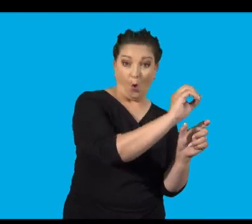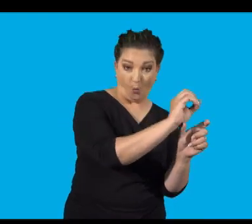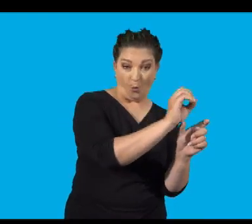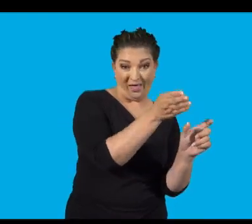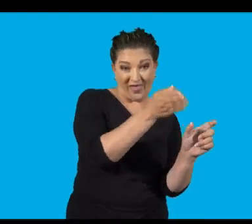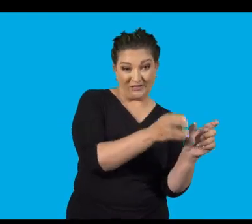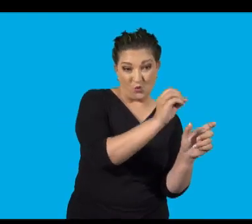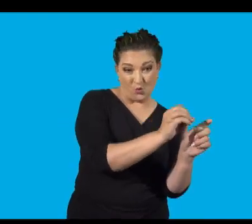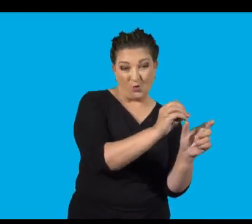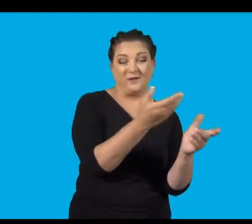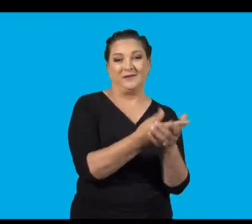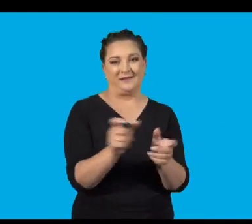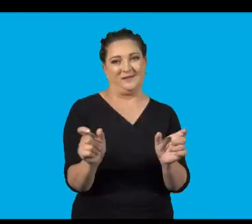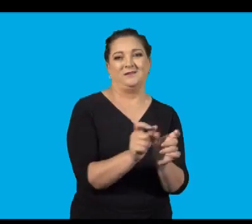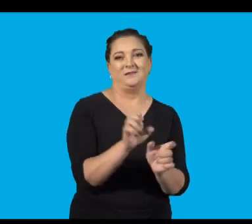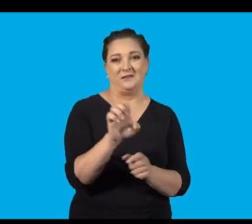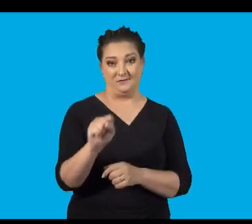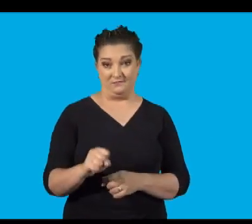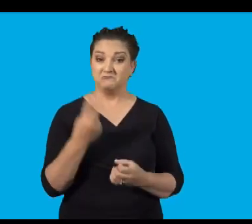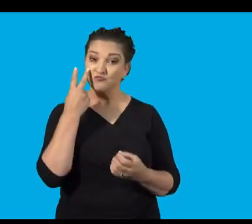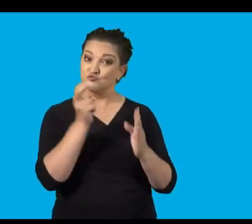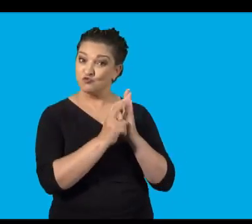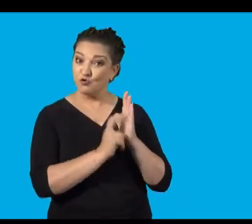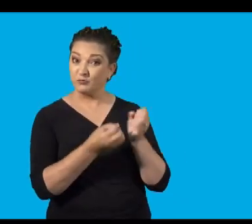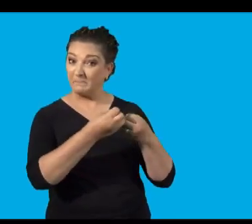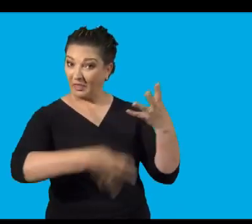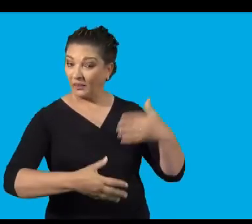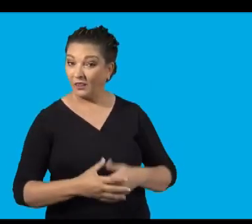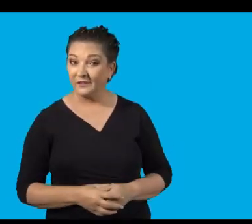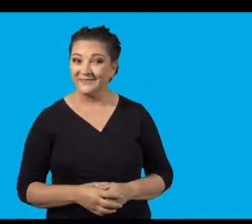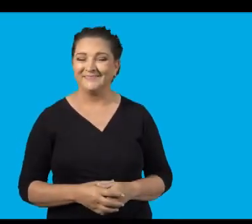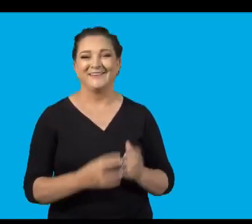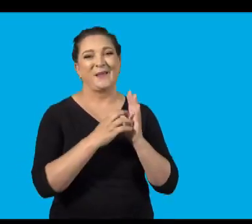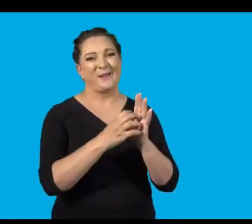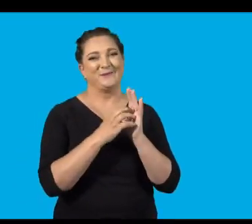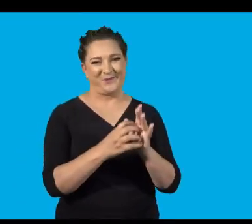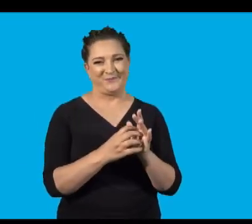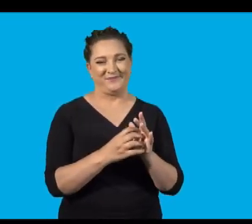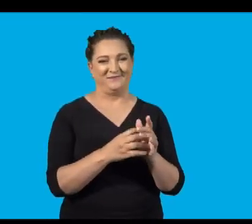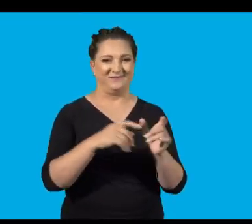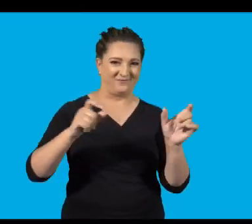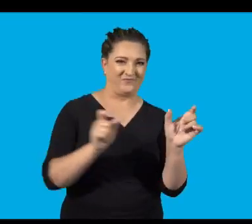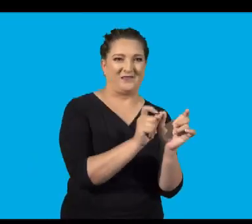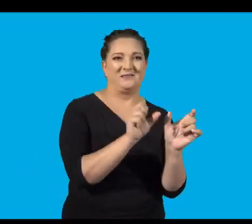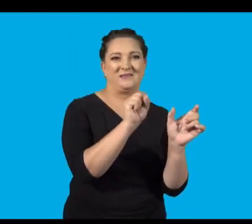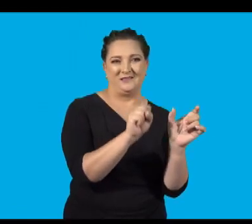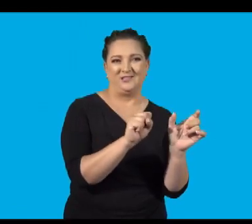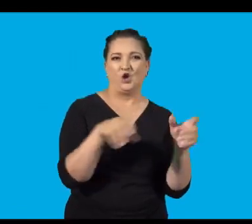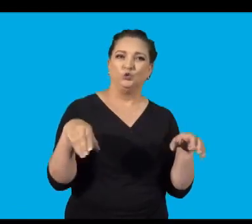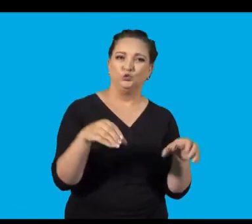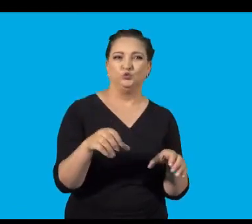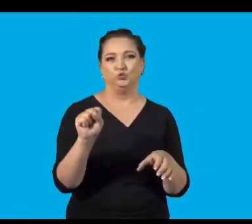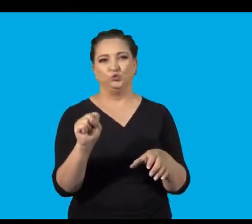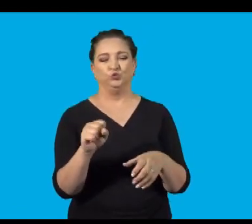covered 7 rules, all right? Now, in our examples, when we're adding an S, there we